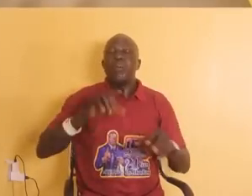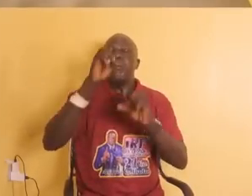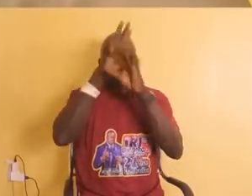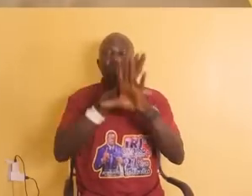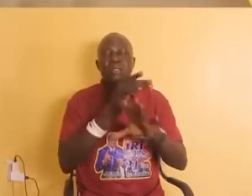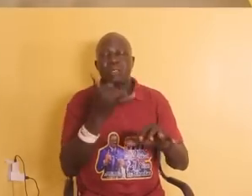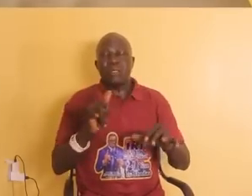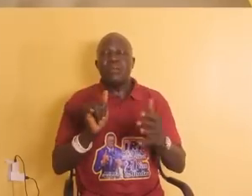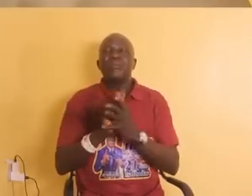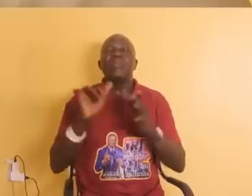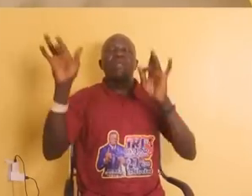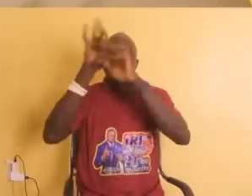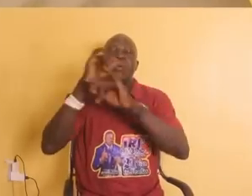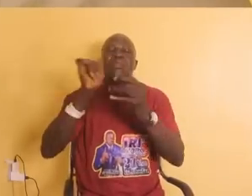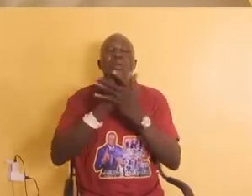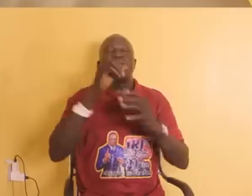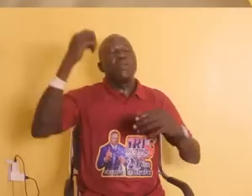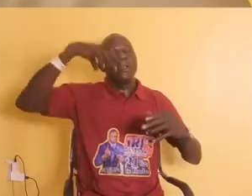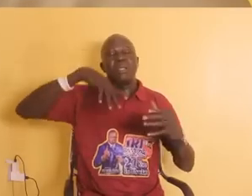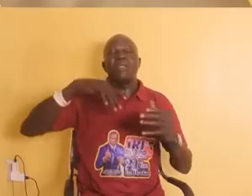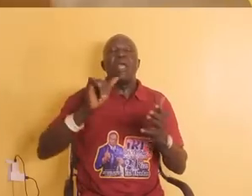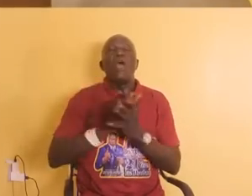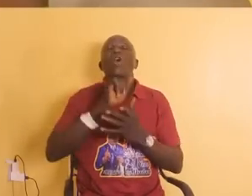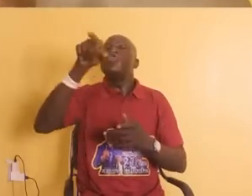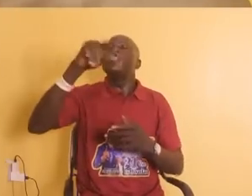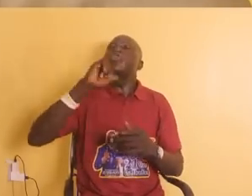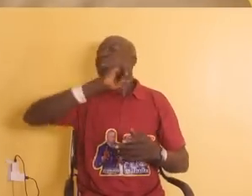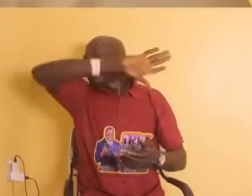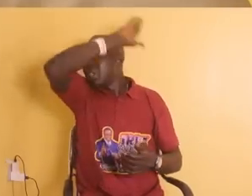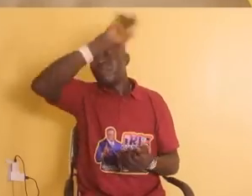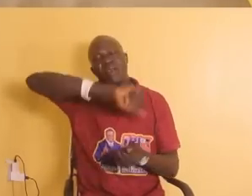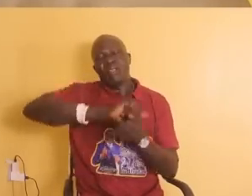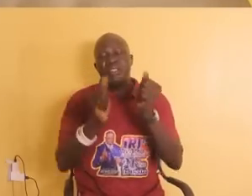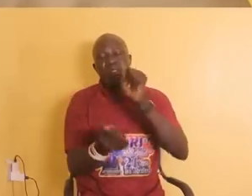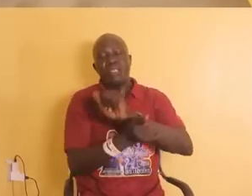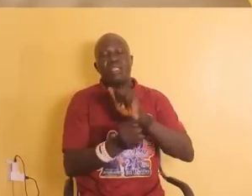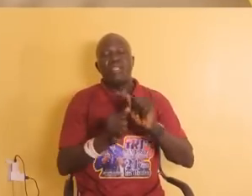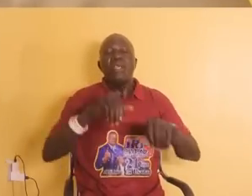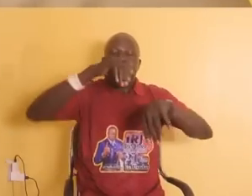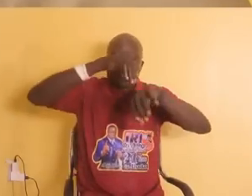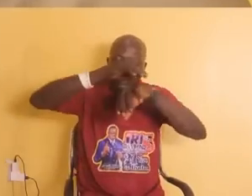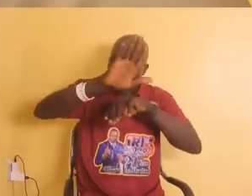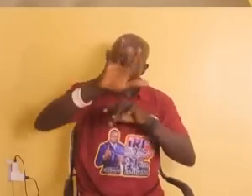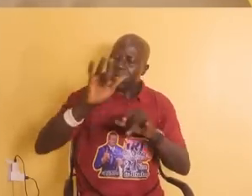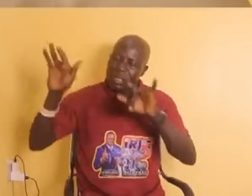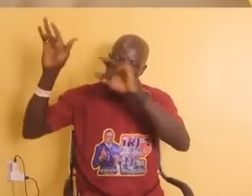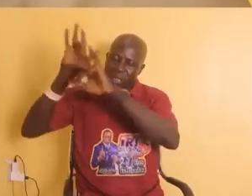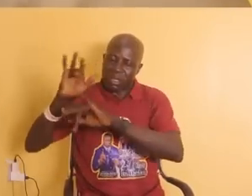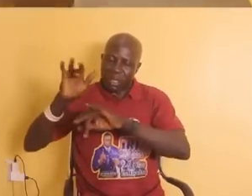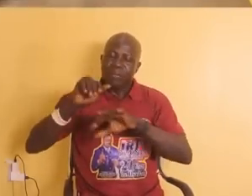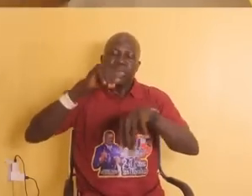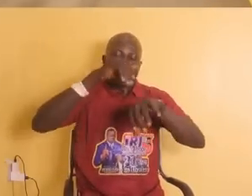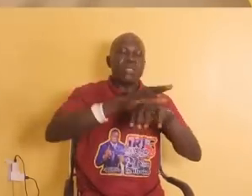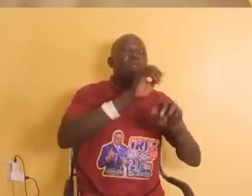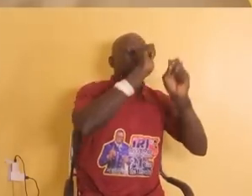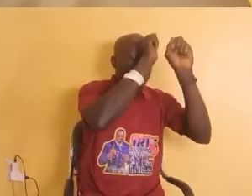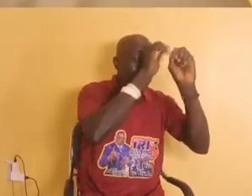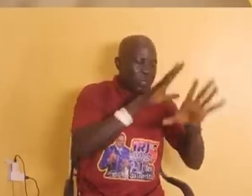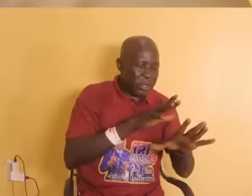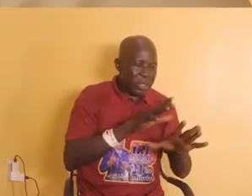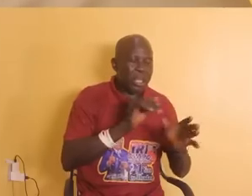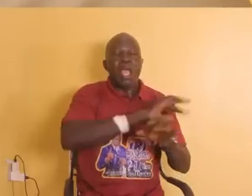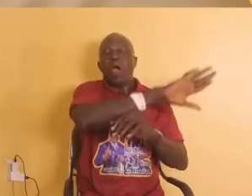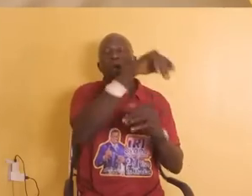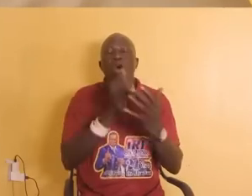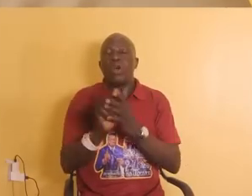will bless and most gracious and gracious God. They are the one who do send mercy, send blessing,